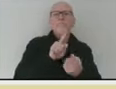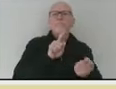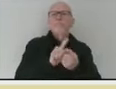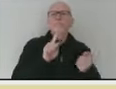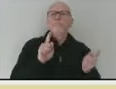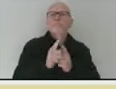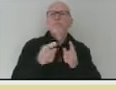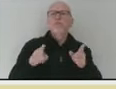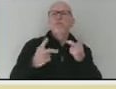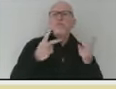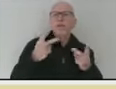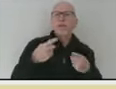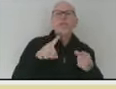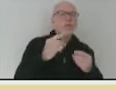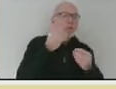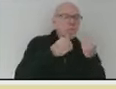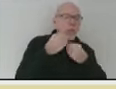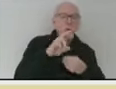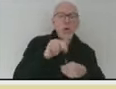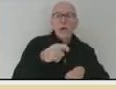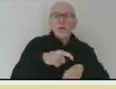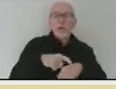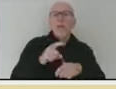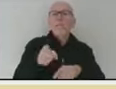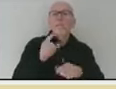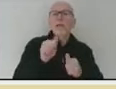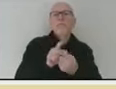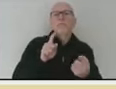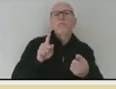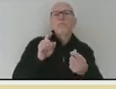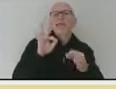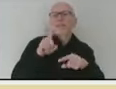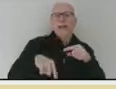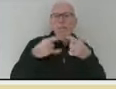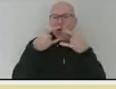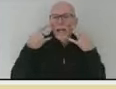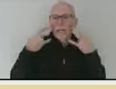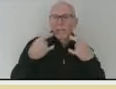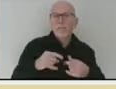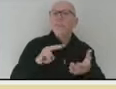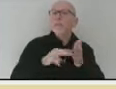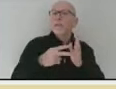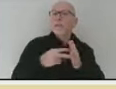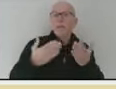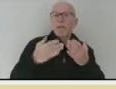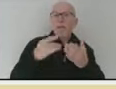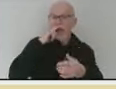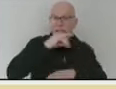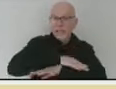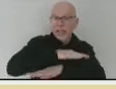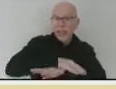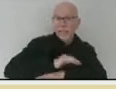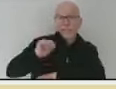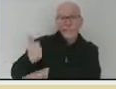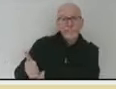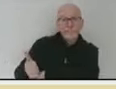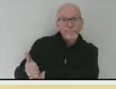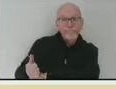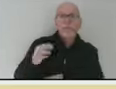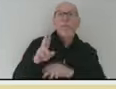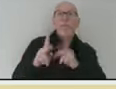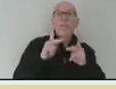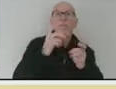during mealtimes or other times when a mask cannot be worn. This might mean bringing back the kids' table or having guests bring their own